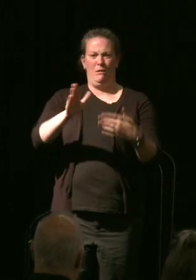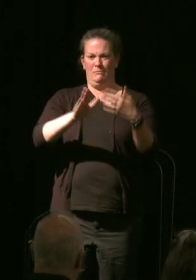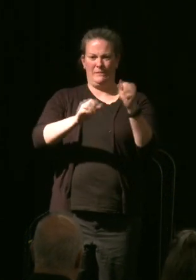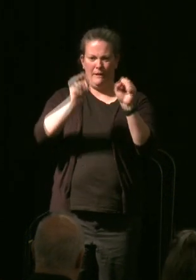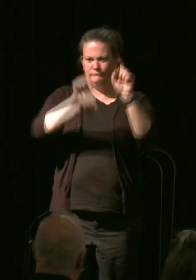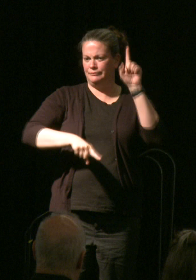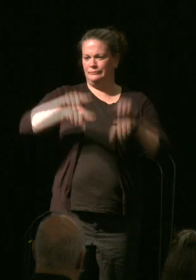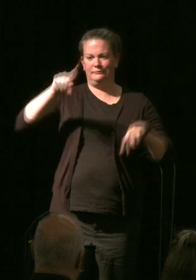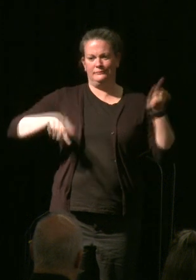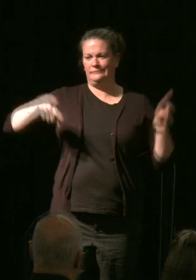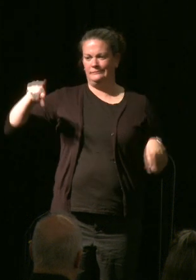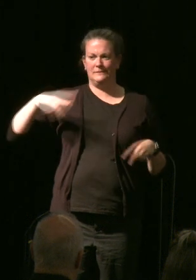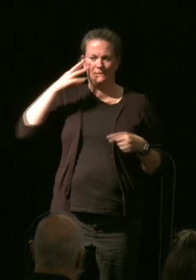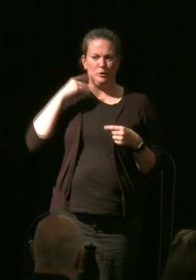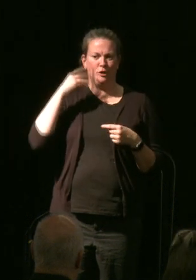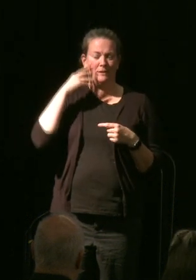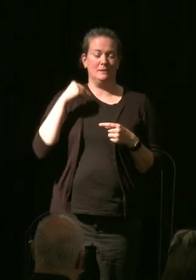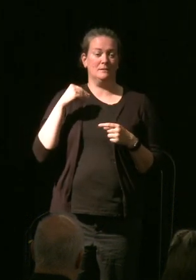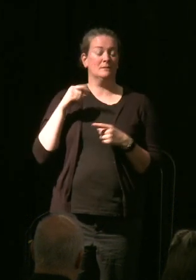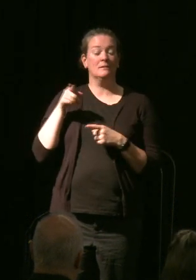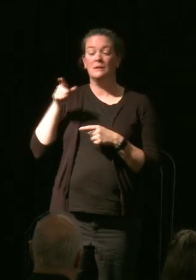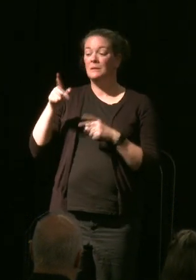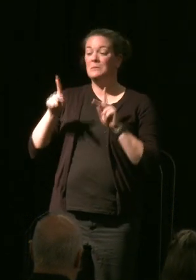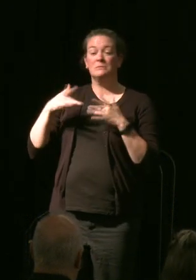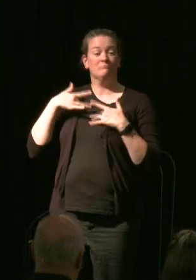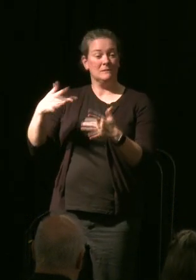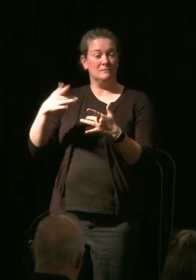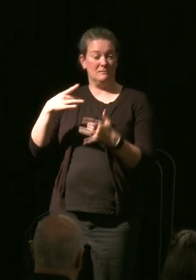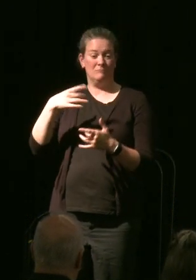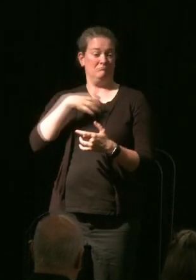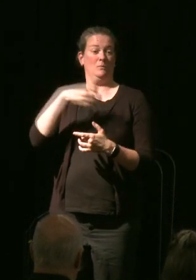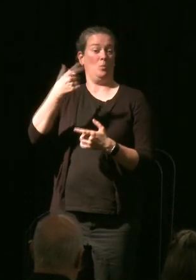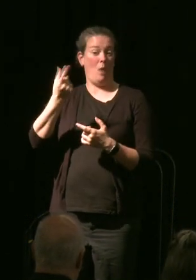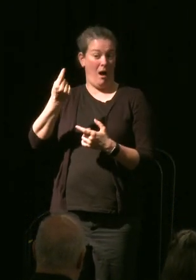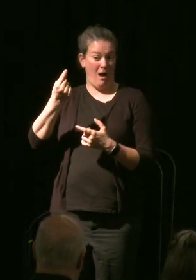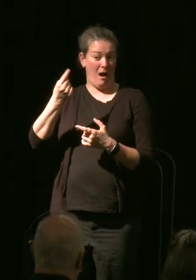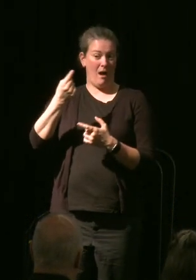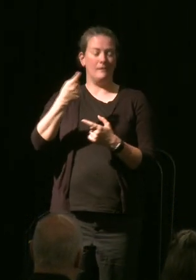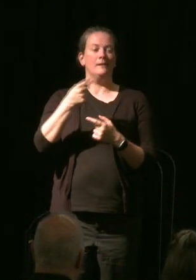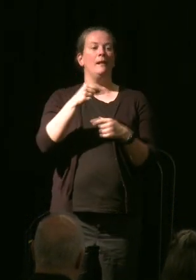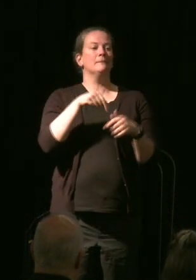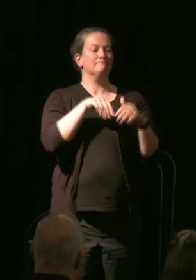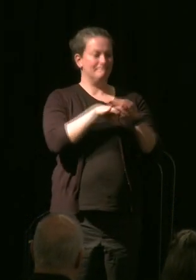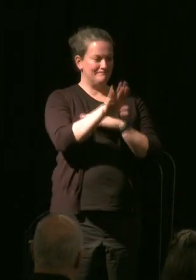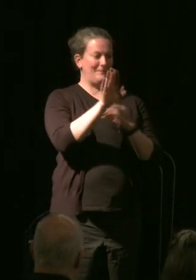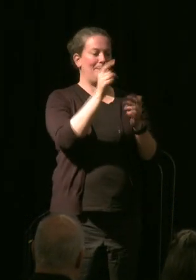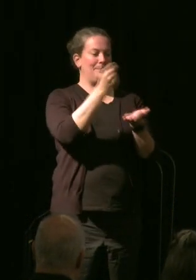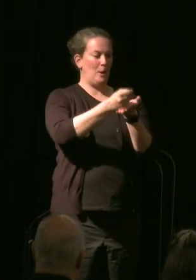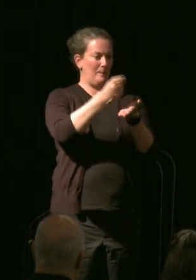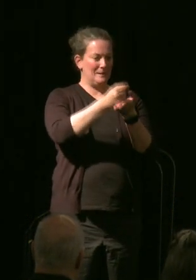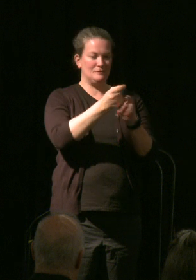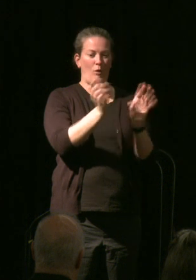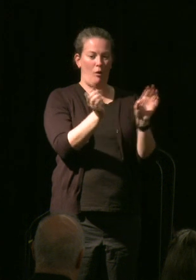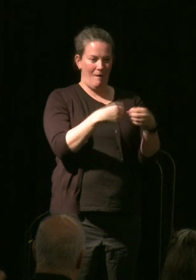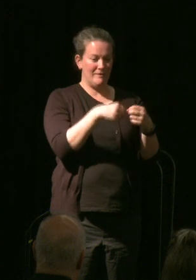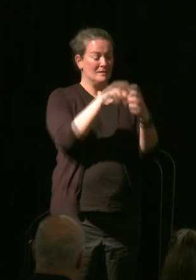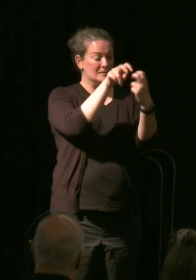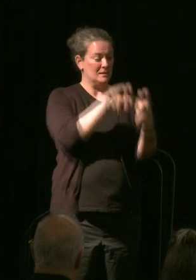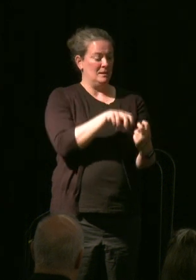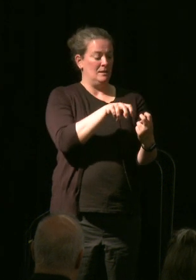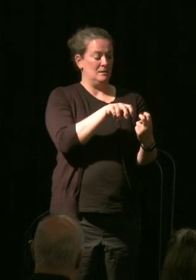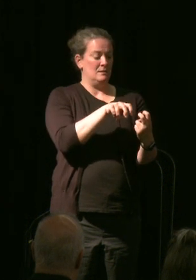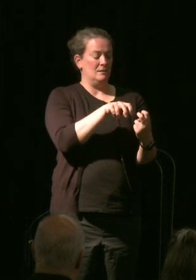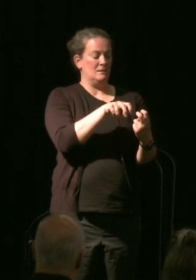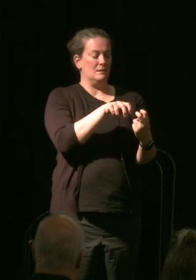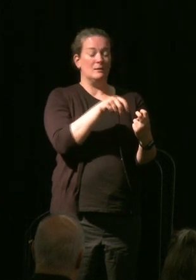one complaint is that people go into a therapist's office or they meet with a mental health provider and they spend the majority of the